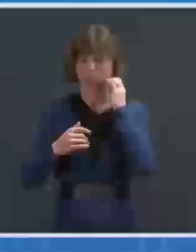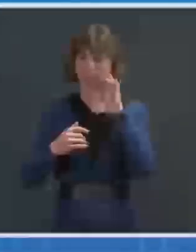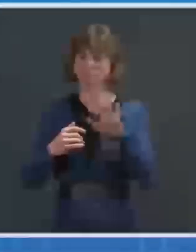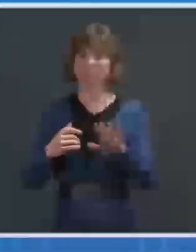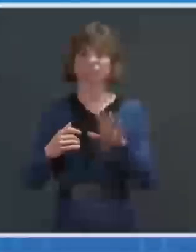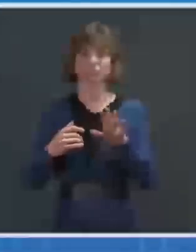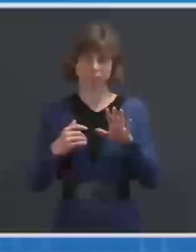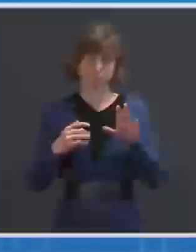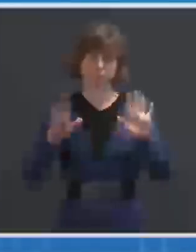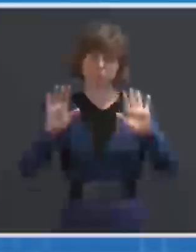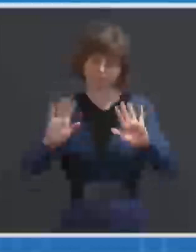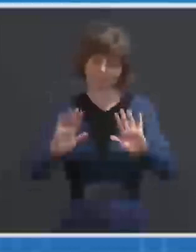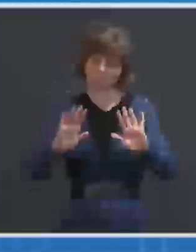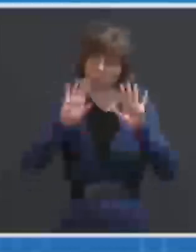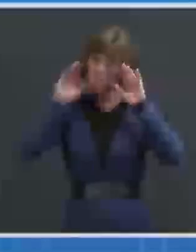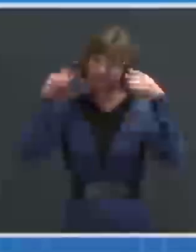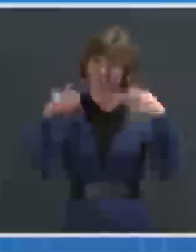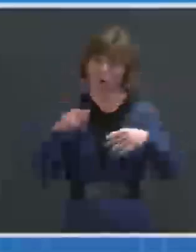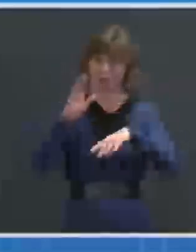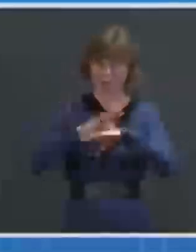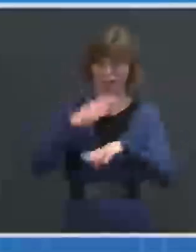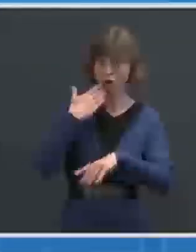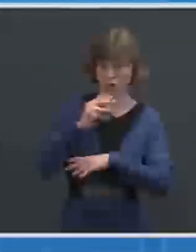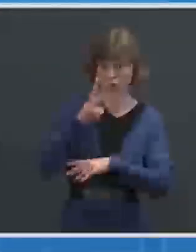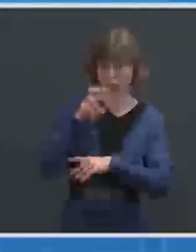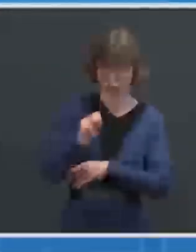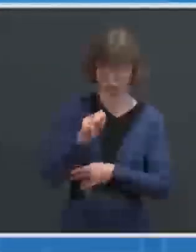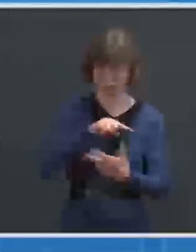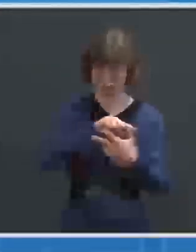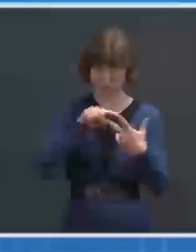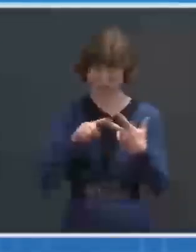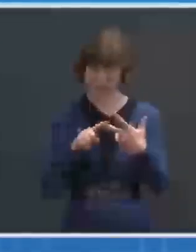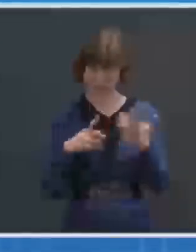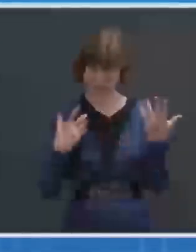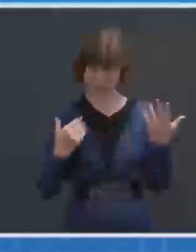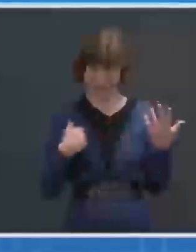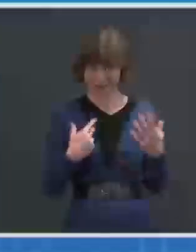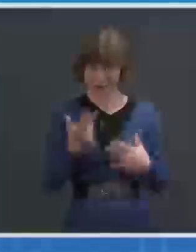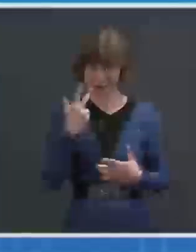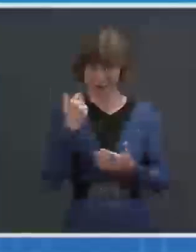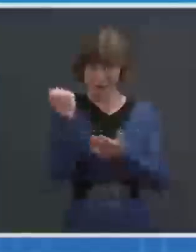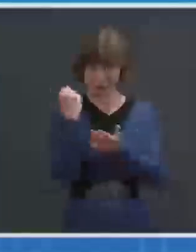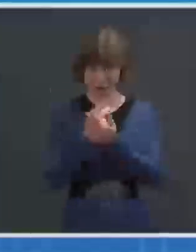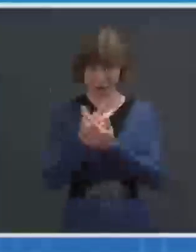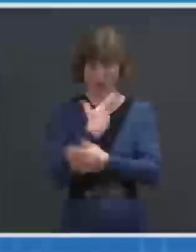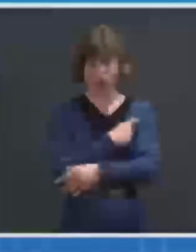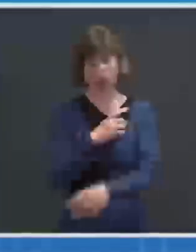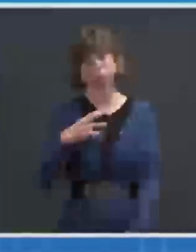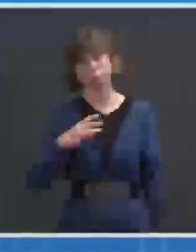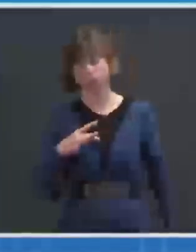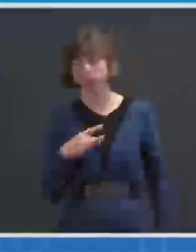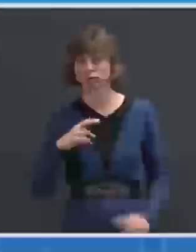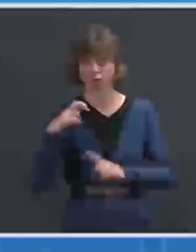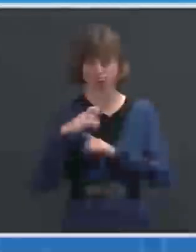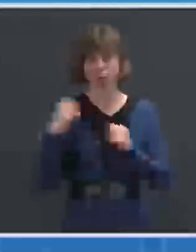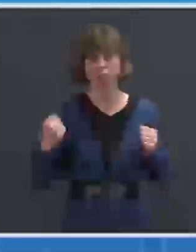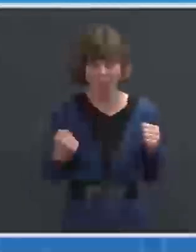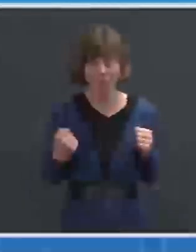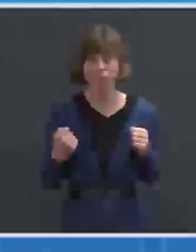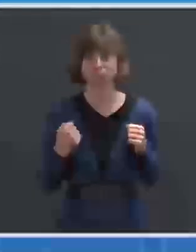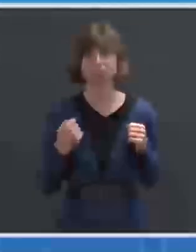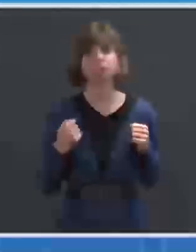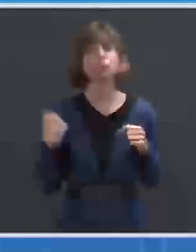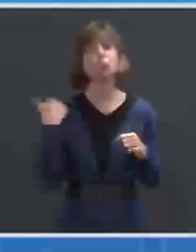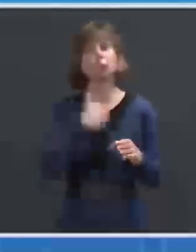good news that we have. We have 3 authorized vaccines. That's tremendous. We do expect that they